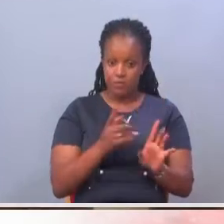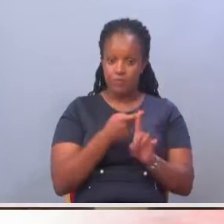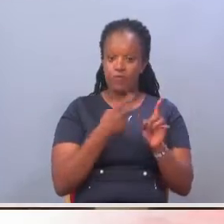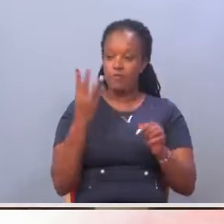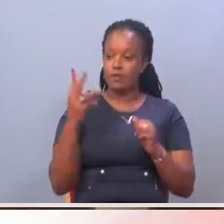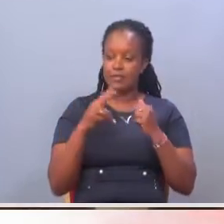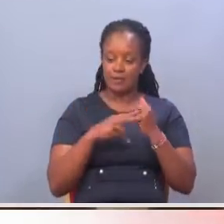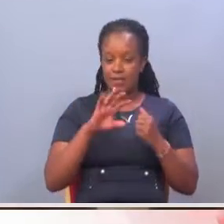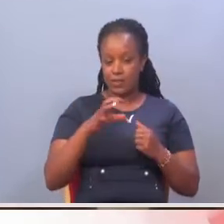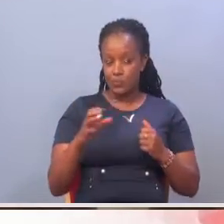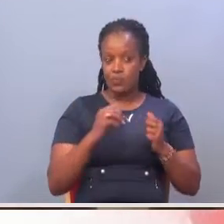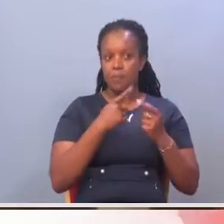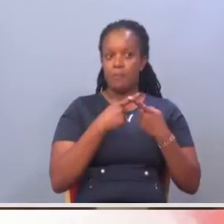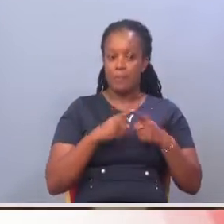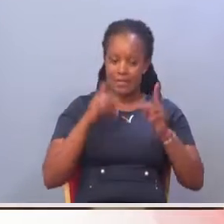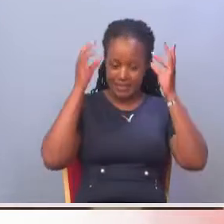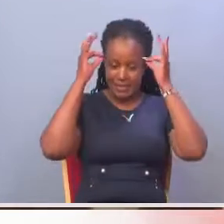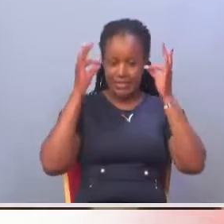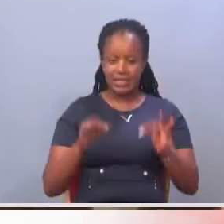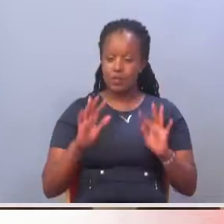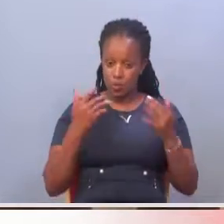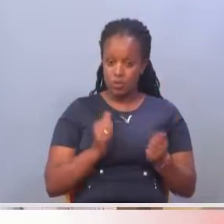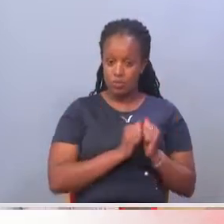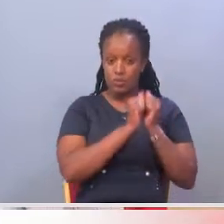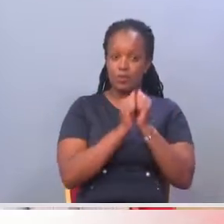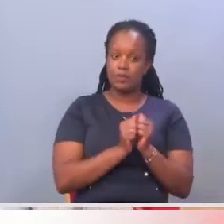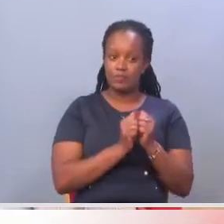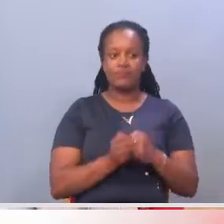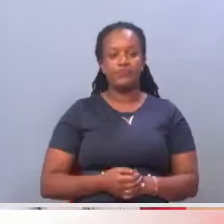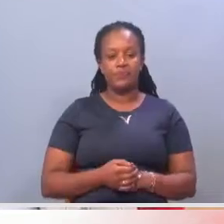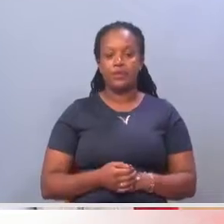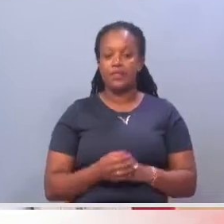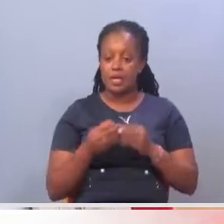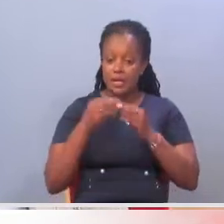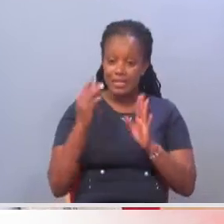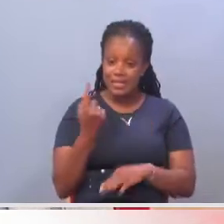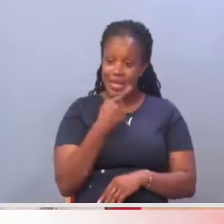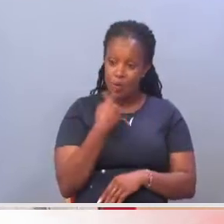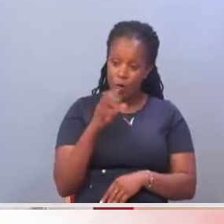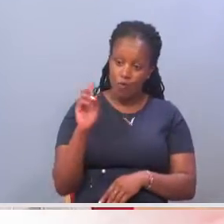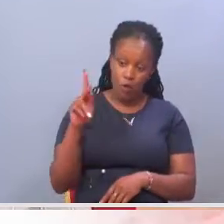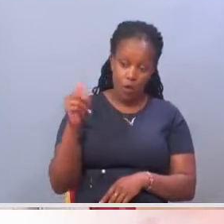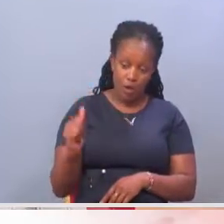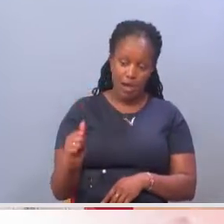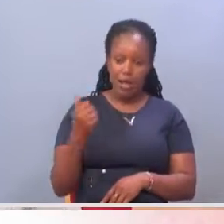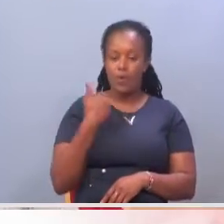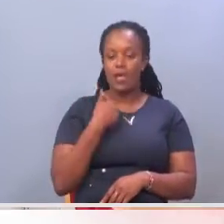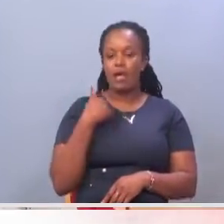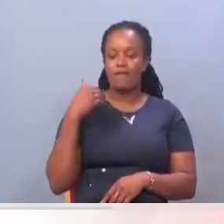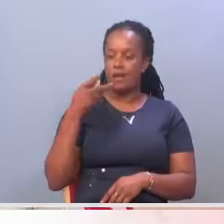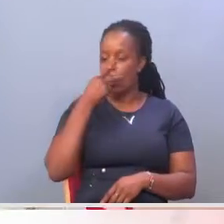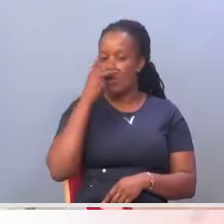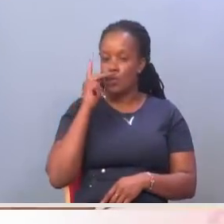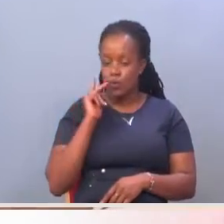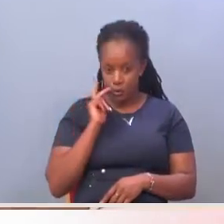chosen to work together. The alliance principals, who include Wipers Kalonzo Musyoka, Moses Wetangula of Ford Kenya,